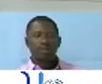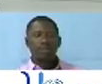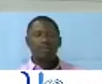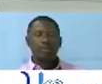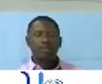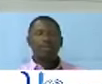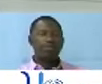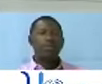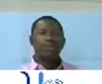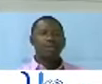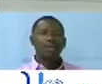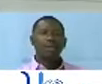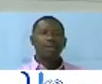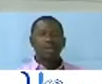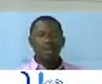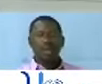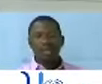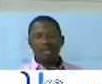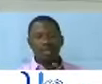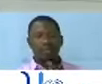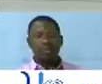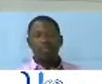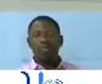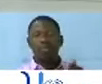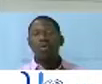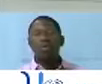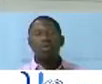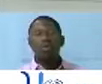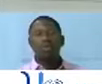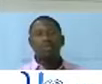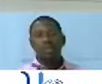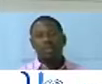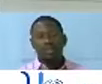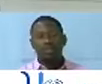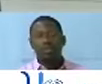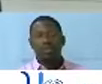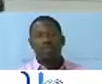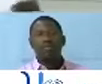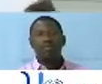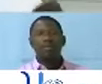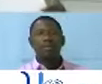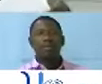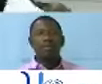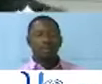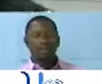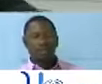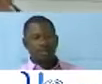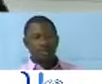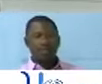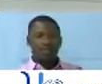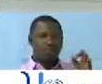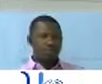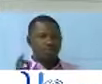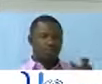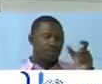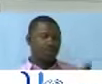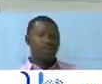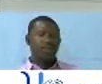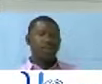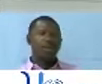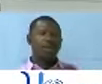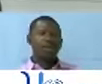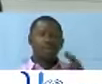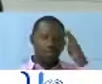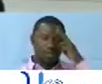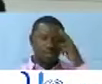for the resignation of the Chief Justice and the reason why we said so. Fo xamné bésala nañ nak ti oté Chief Justice